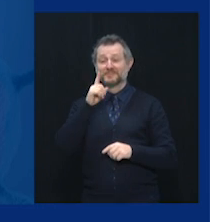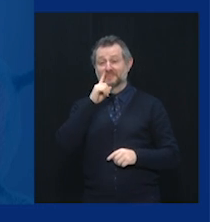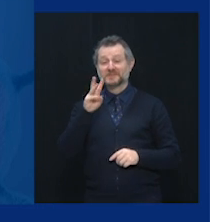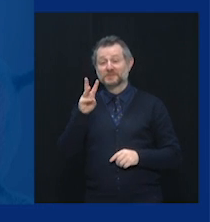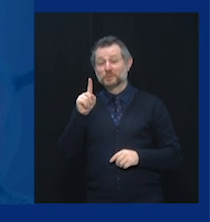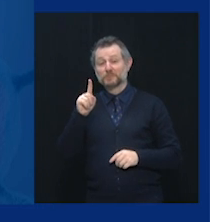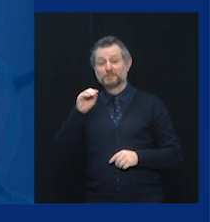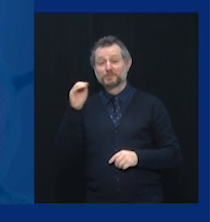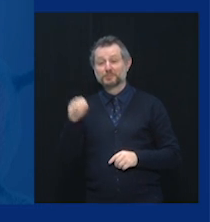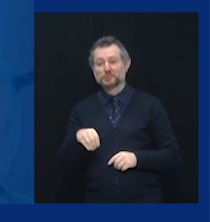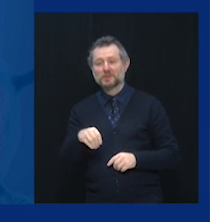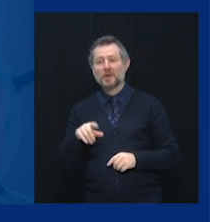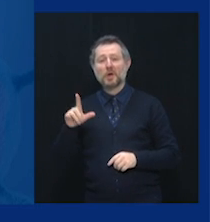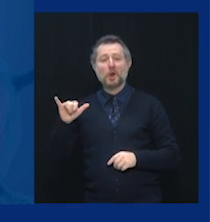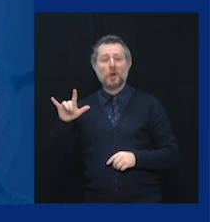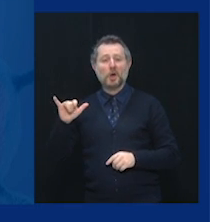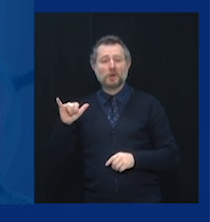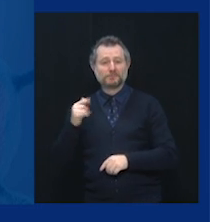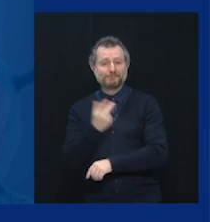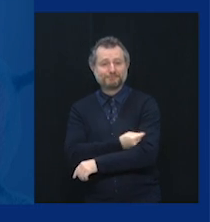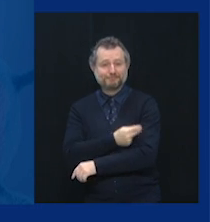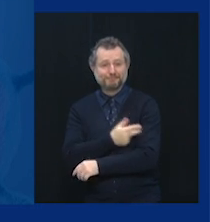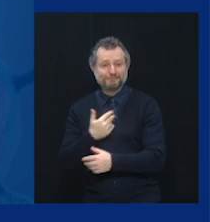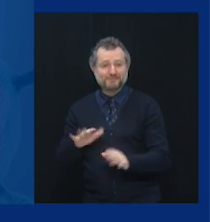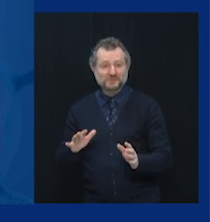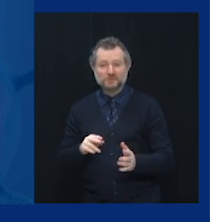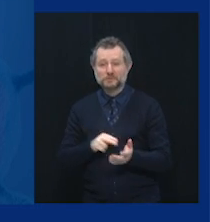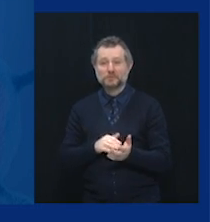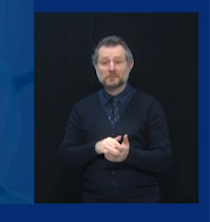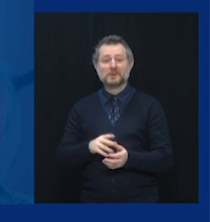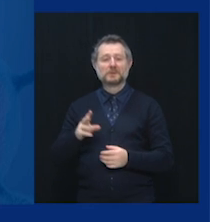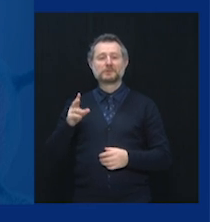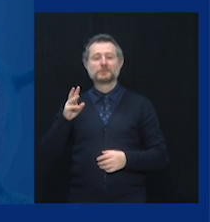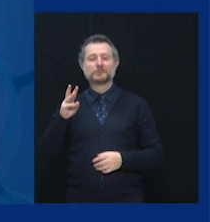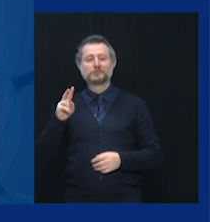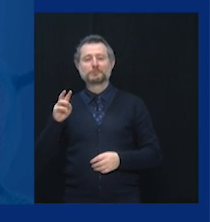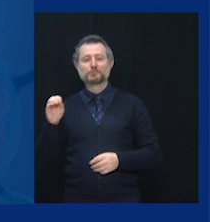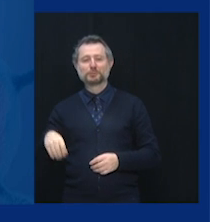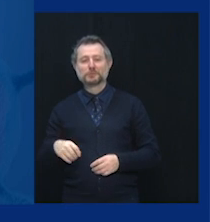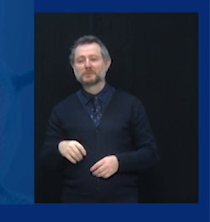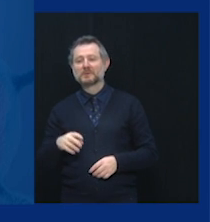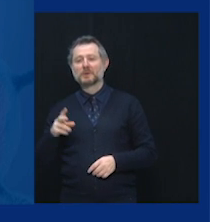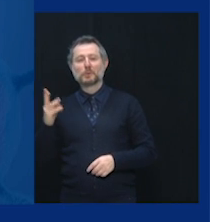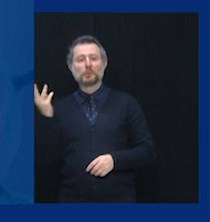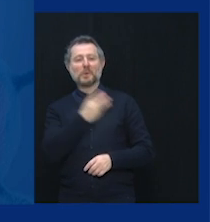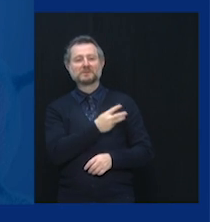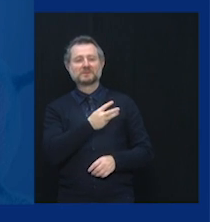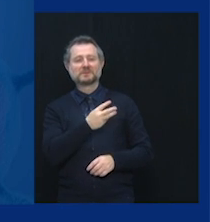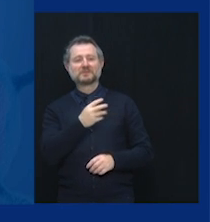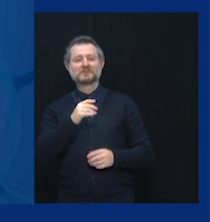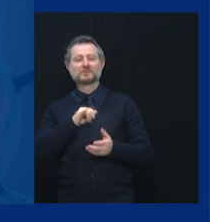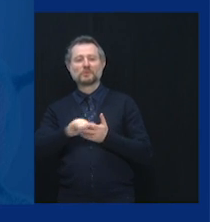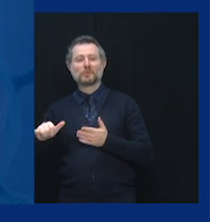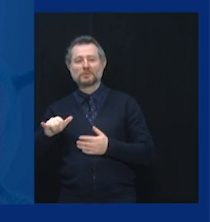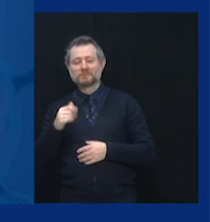61% on Long Island, 62% on Western New York.